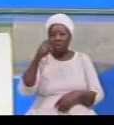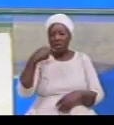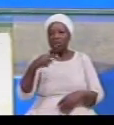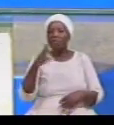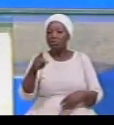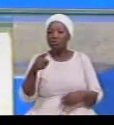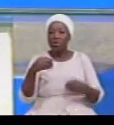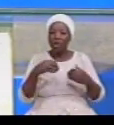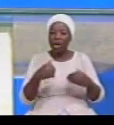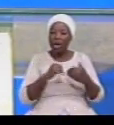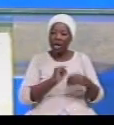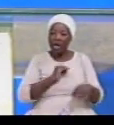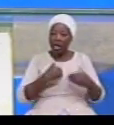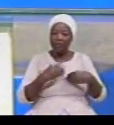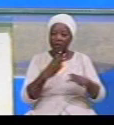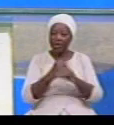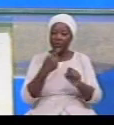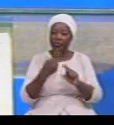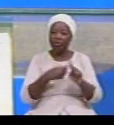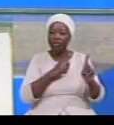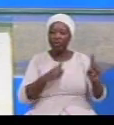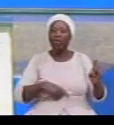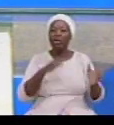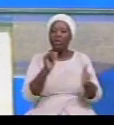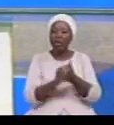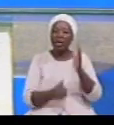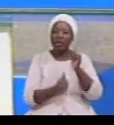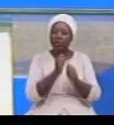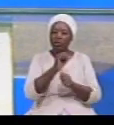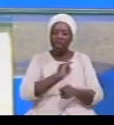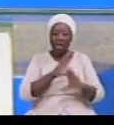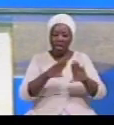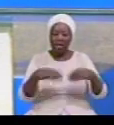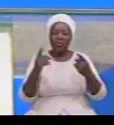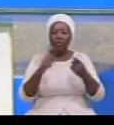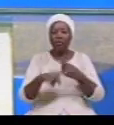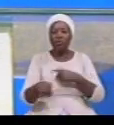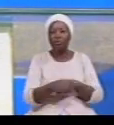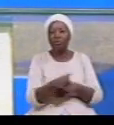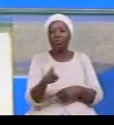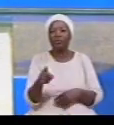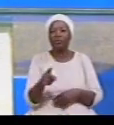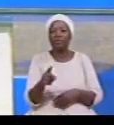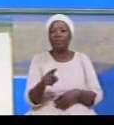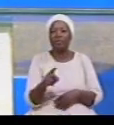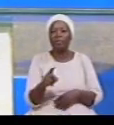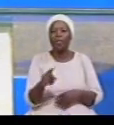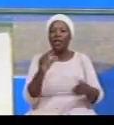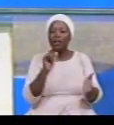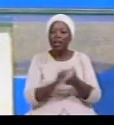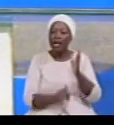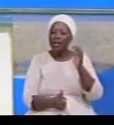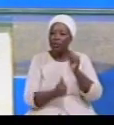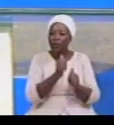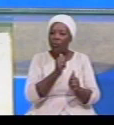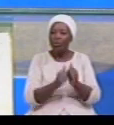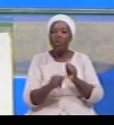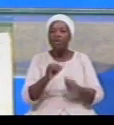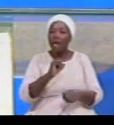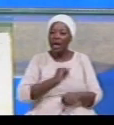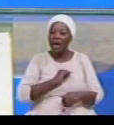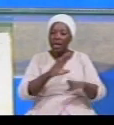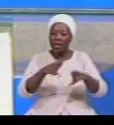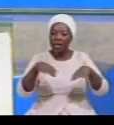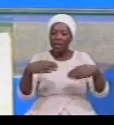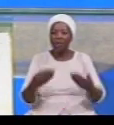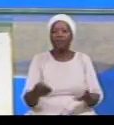Lord that which I delivered unto you. That which I delivered